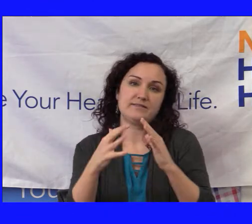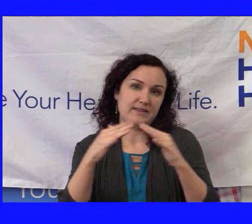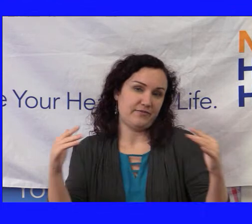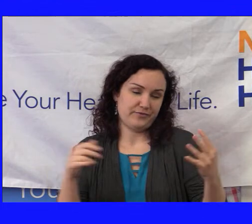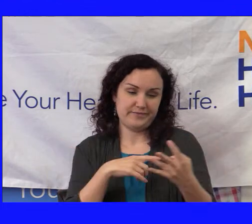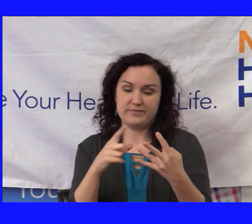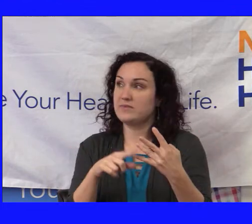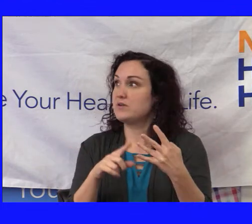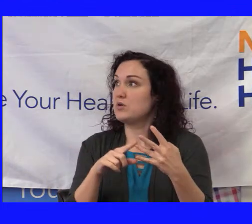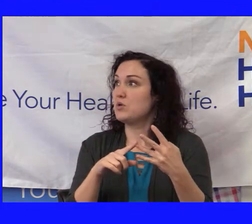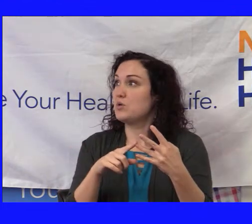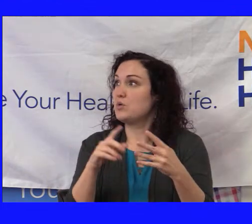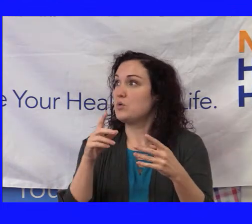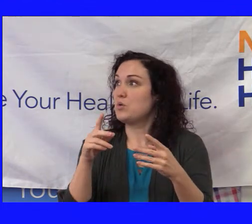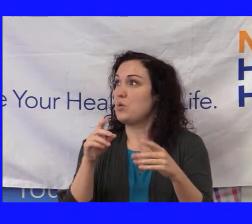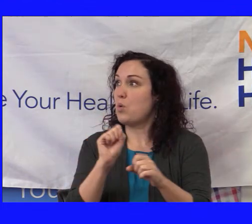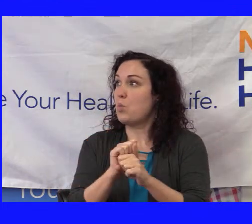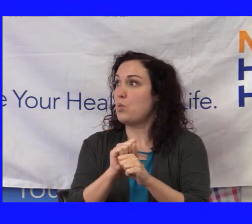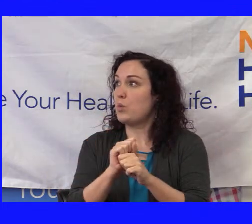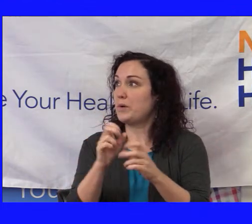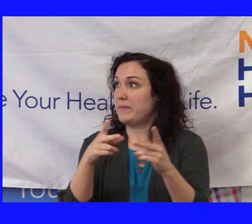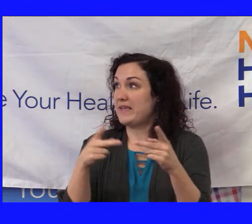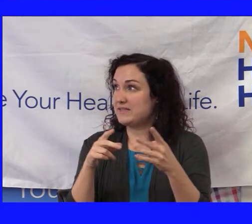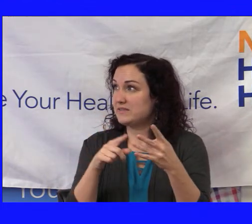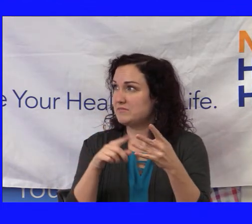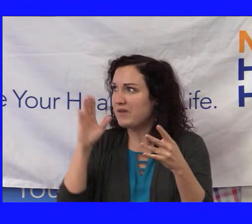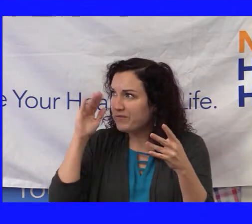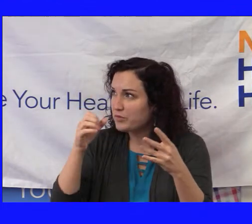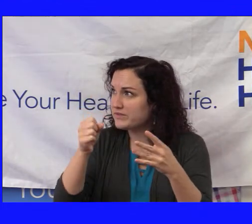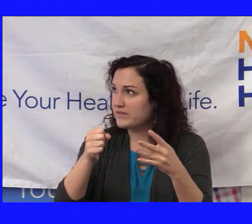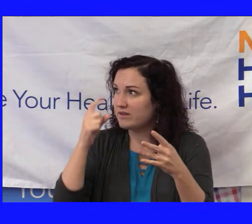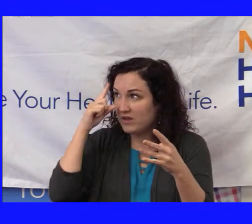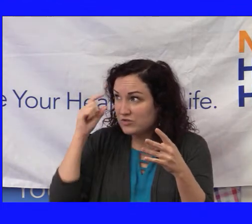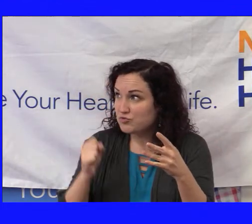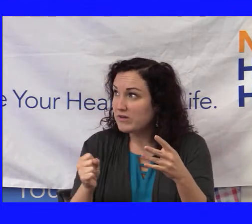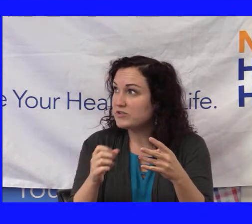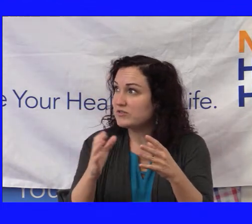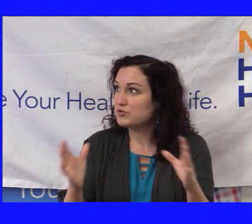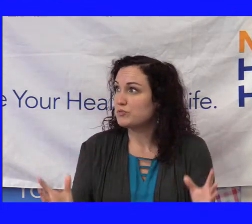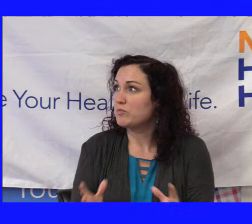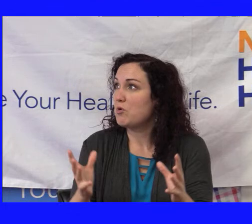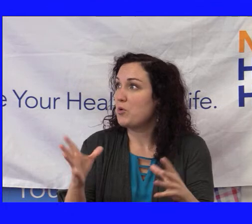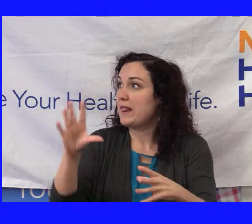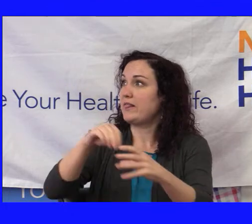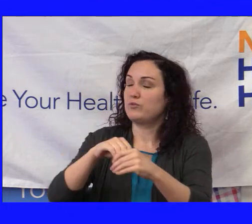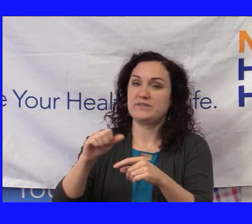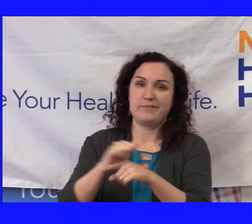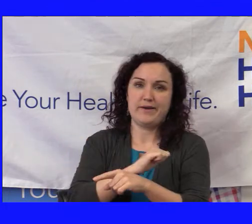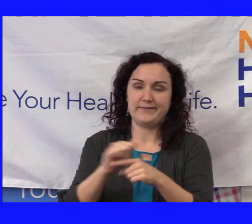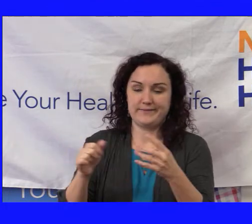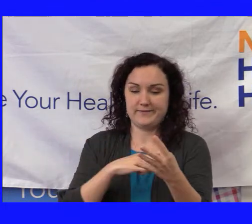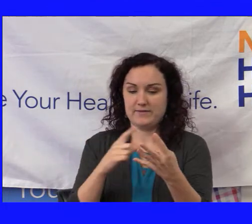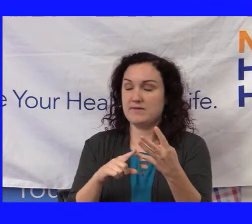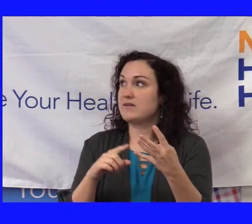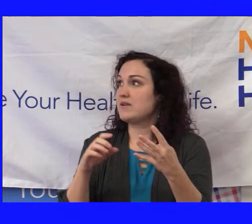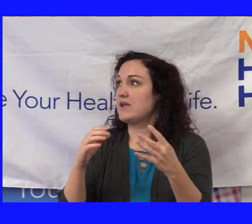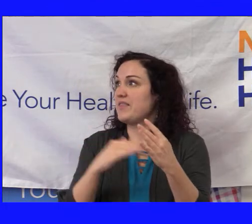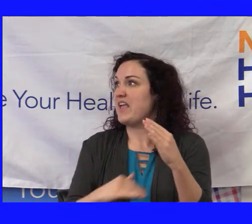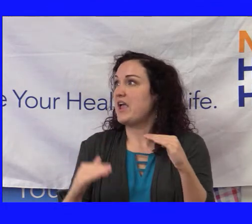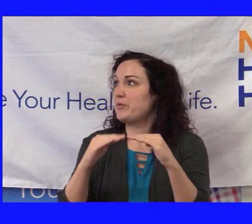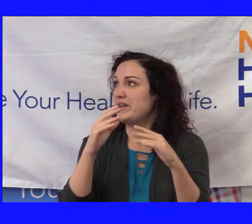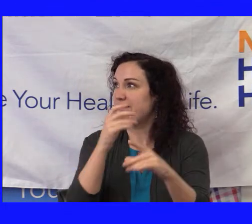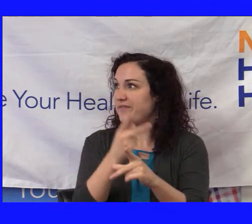Our Workplace Work Group is looking at strategies to promote inclusive practice, and the Equity of Care Work Group, which